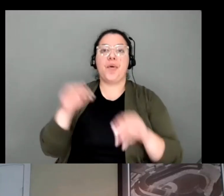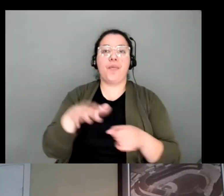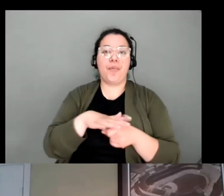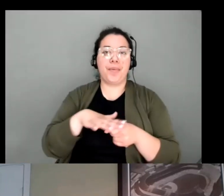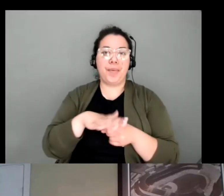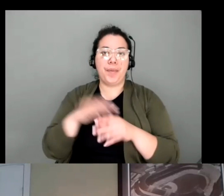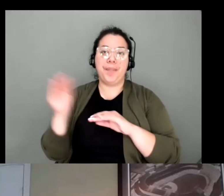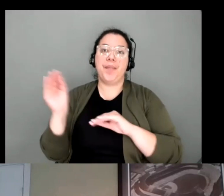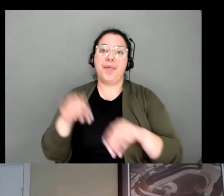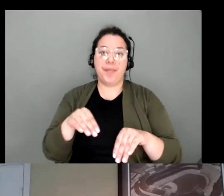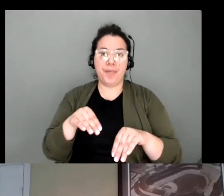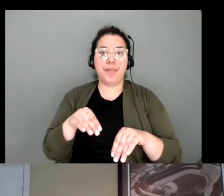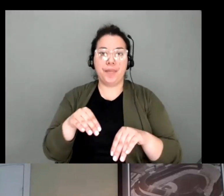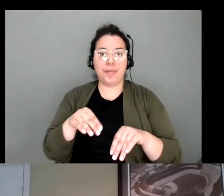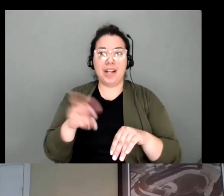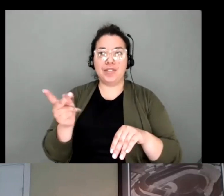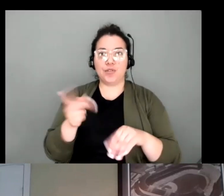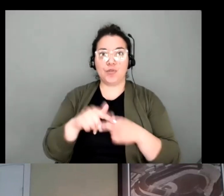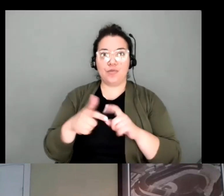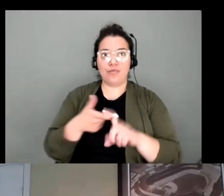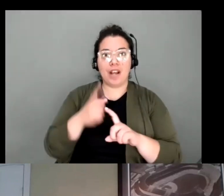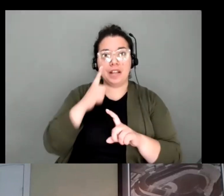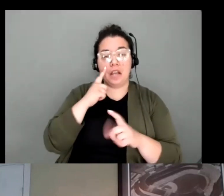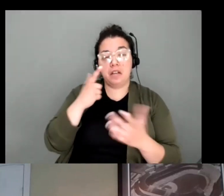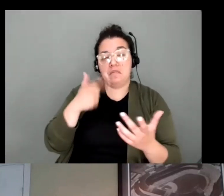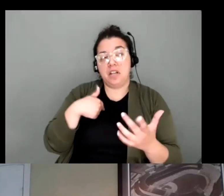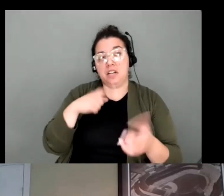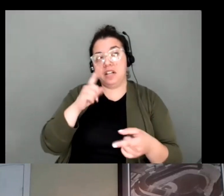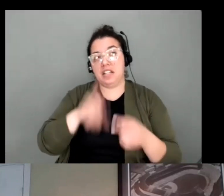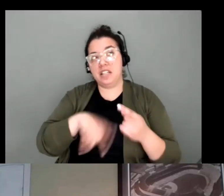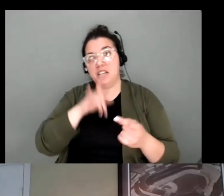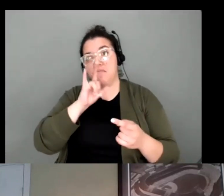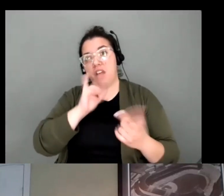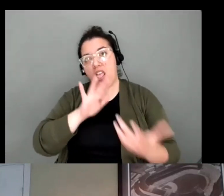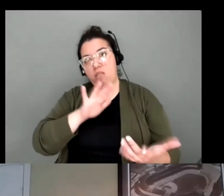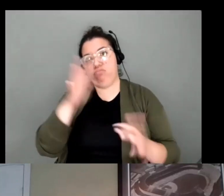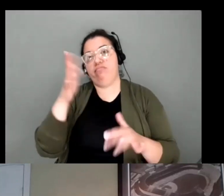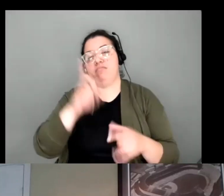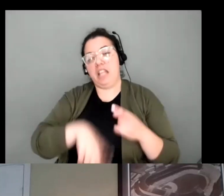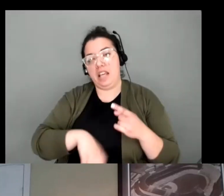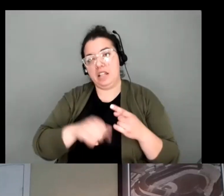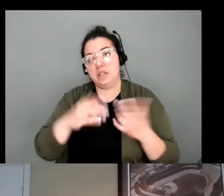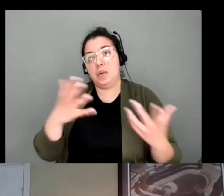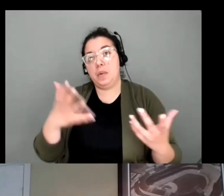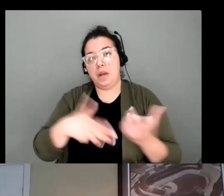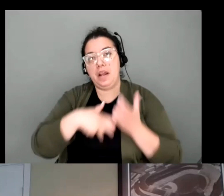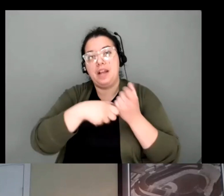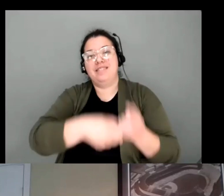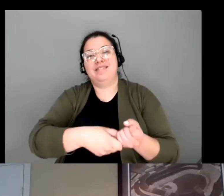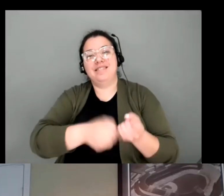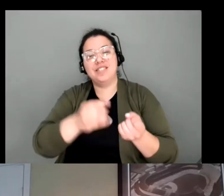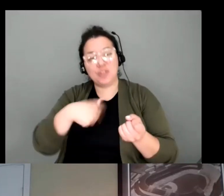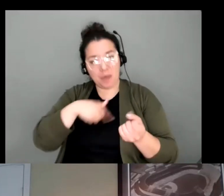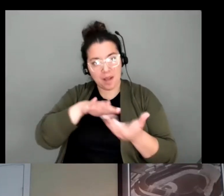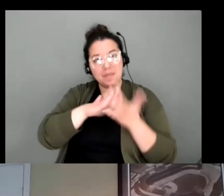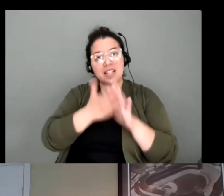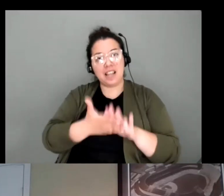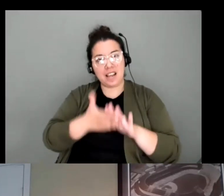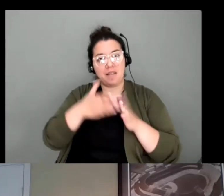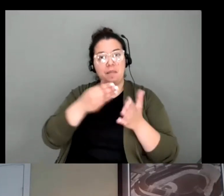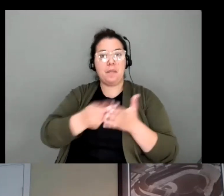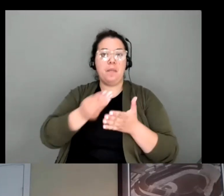and they said they figured I couldn't do too bad, and they used me as their buyer's agent. And it was just getting a little